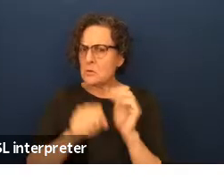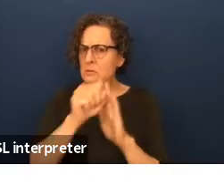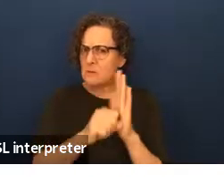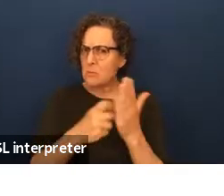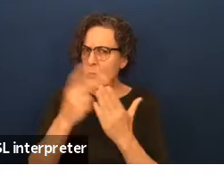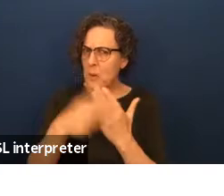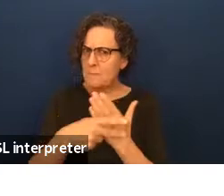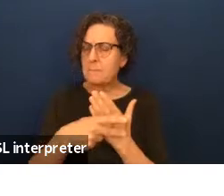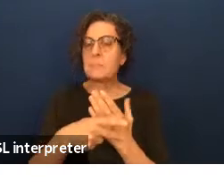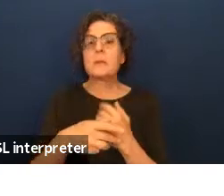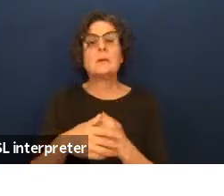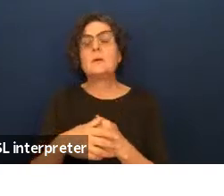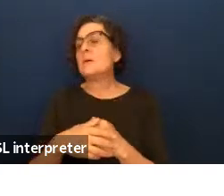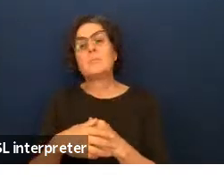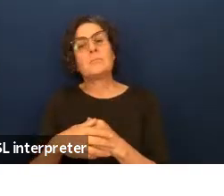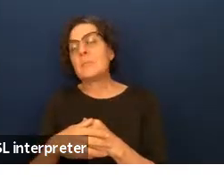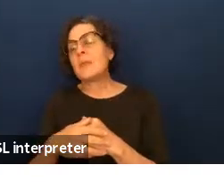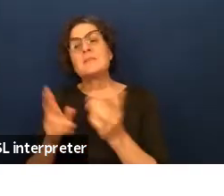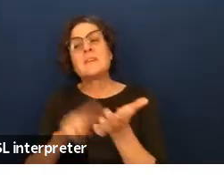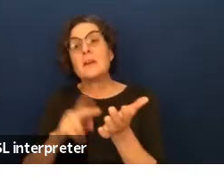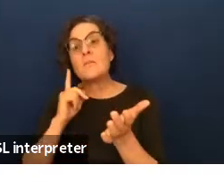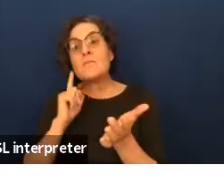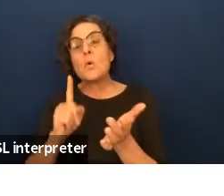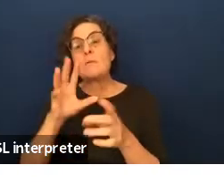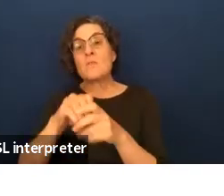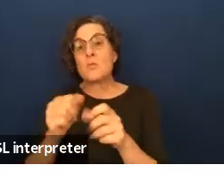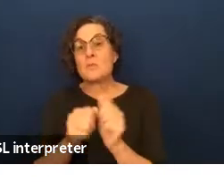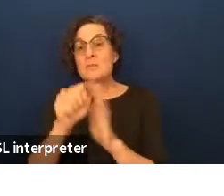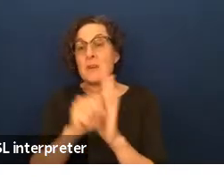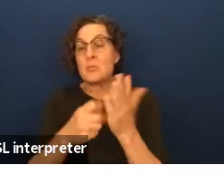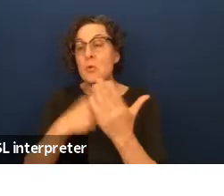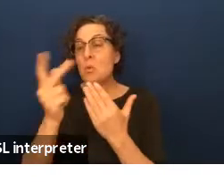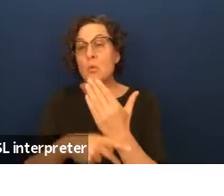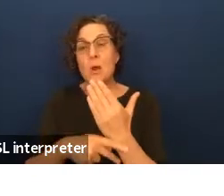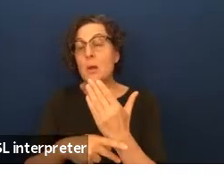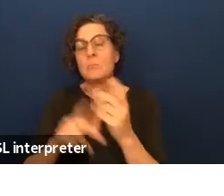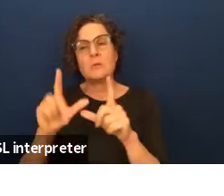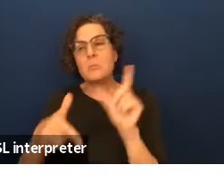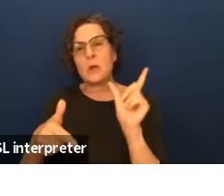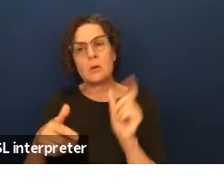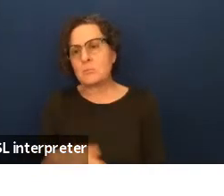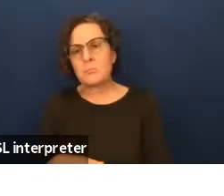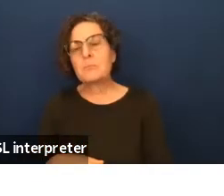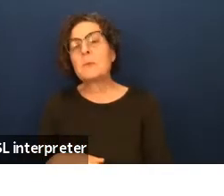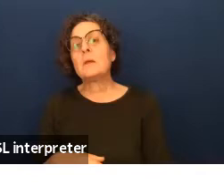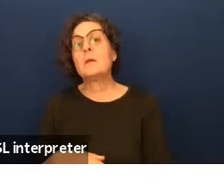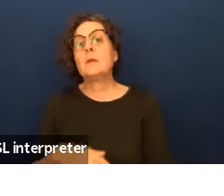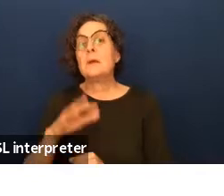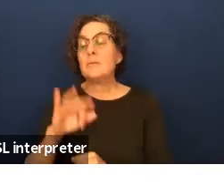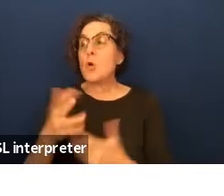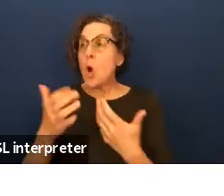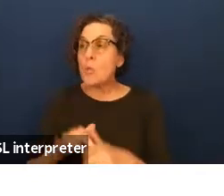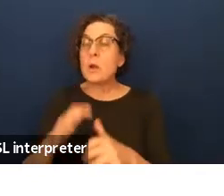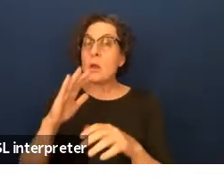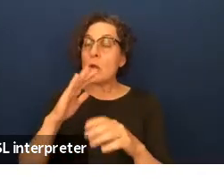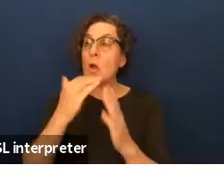time for signing up for that has gone past. So that unless they're already in the mix